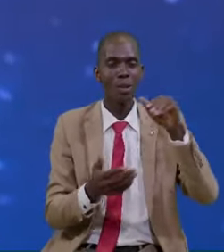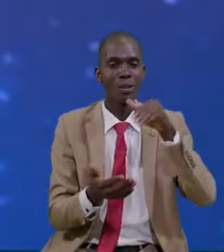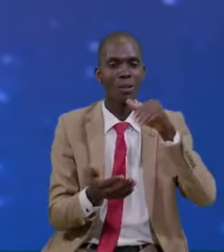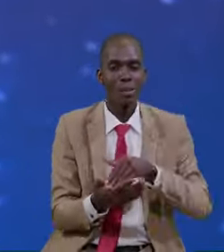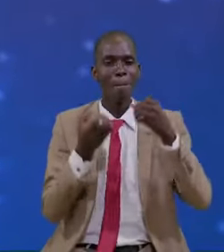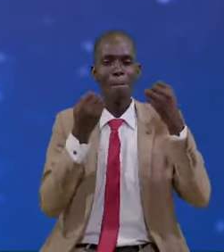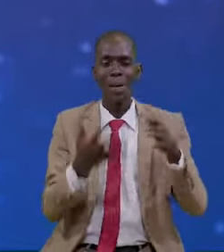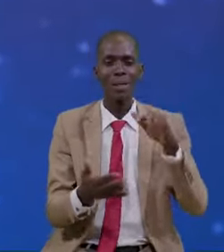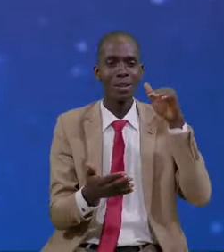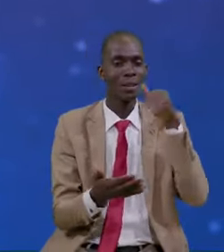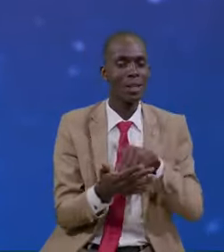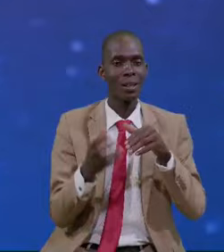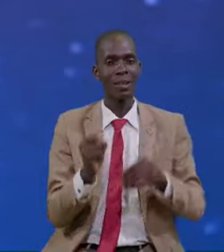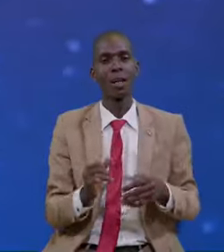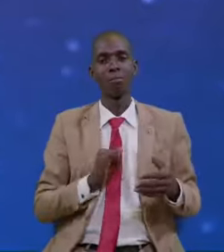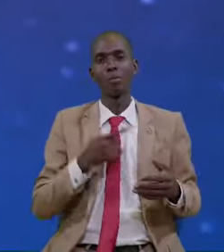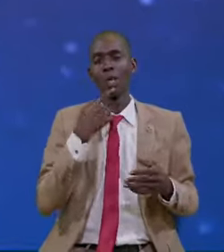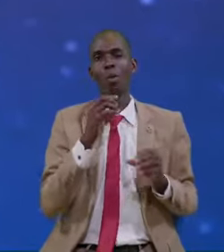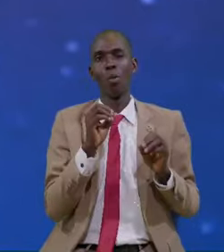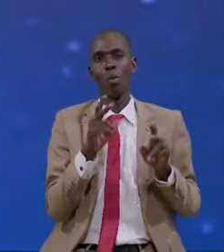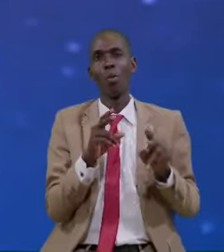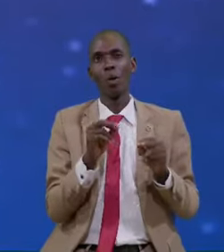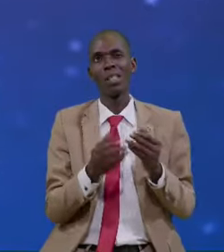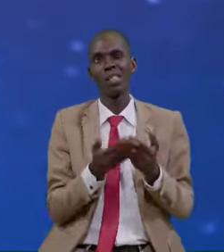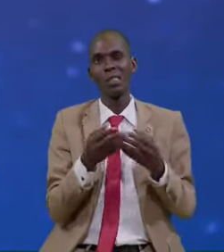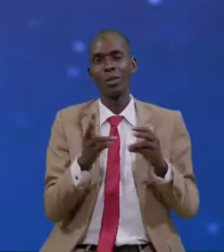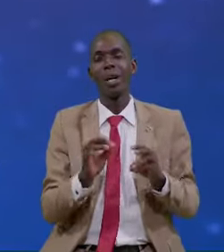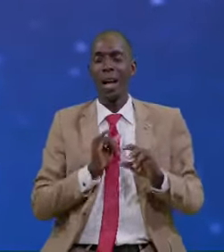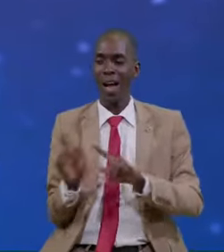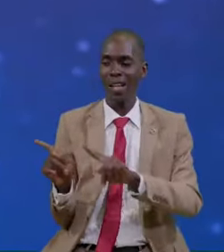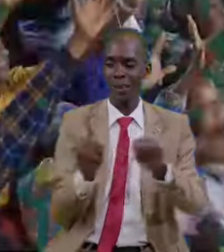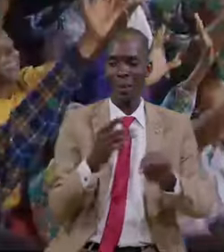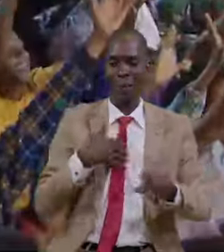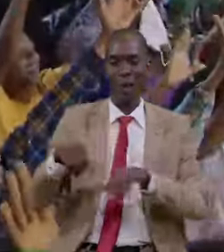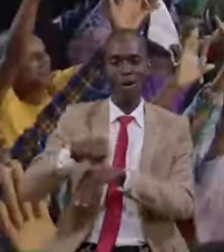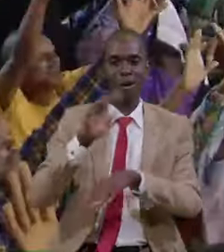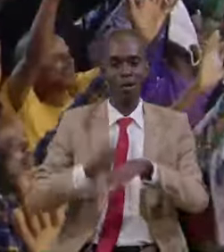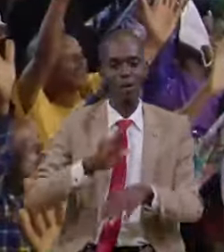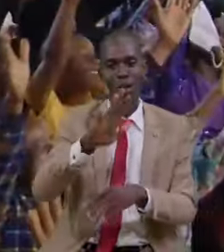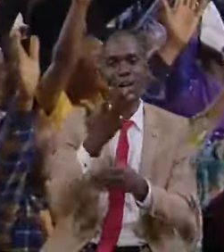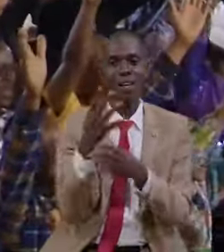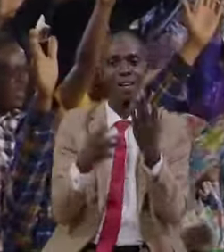say, okay, let's do it this way. I transfer that anointing in your hand.